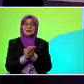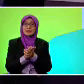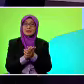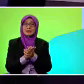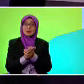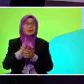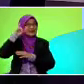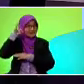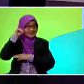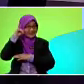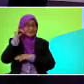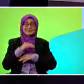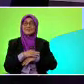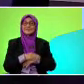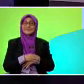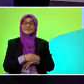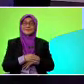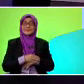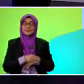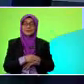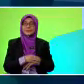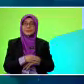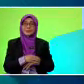saw Jay. Okay. Okay, Jay. Let's go, Jay.